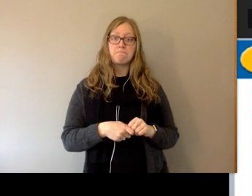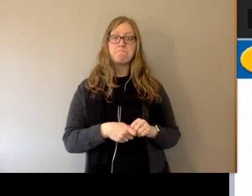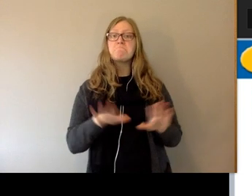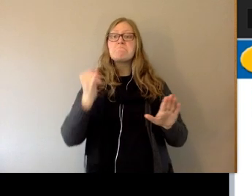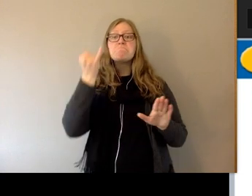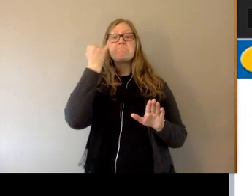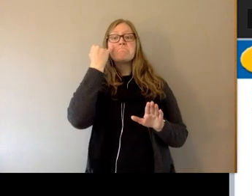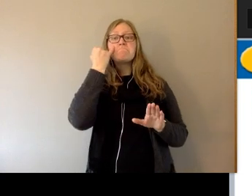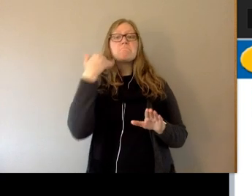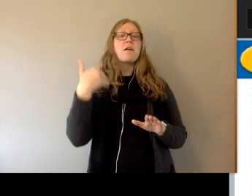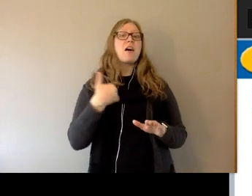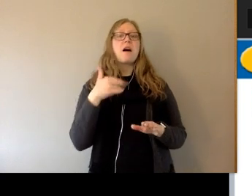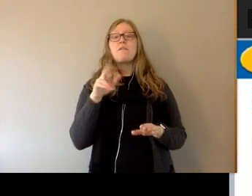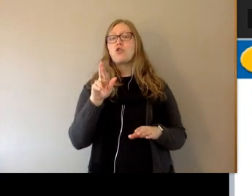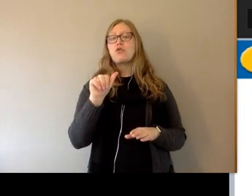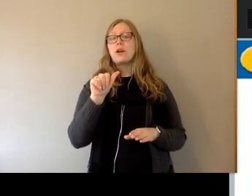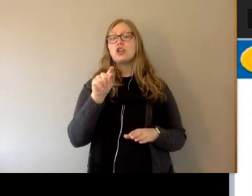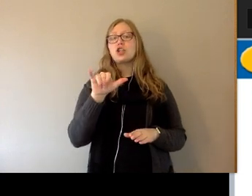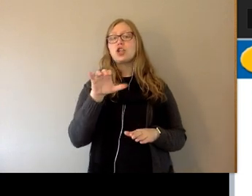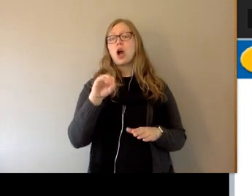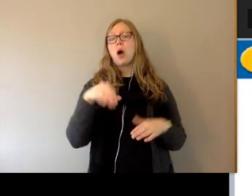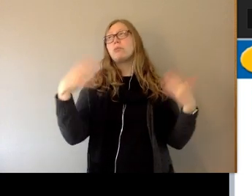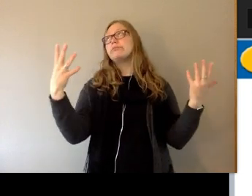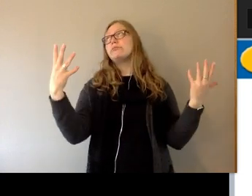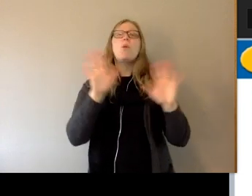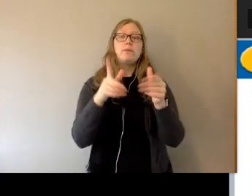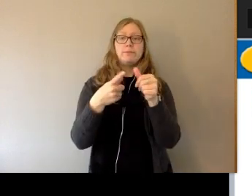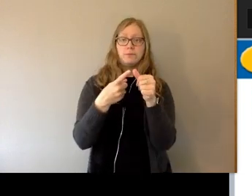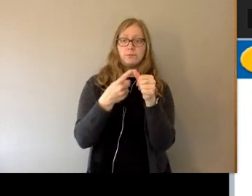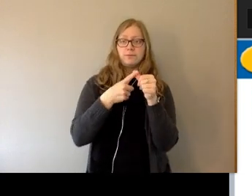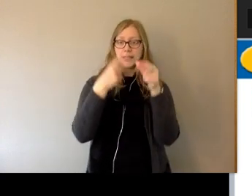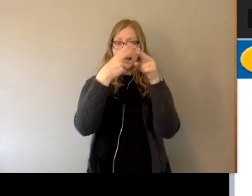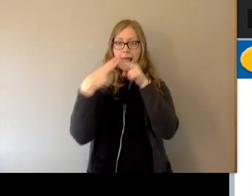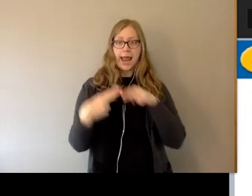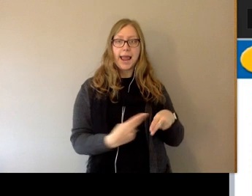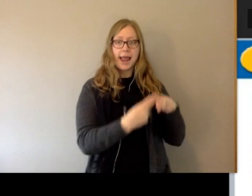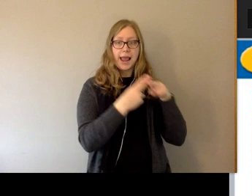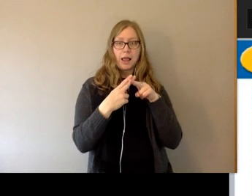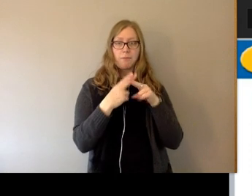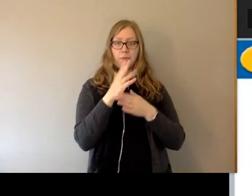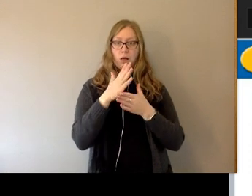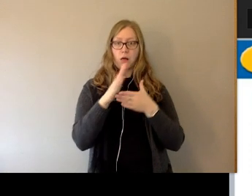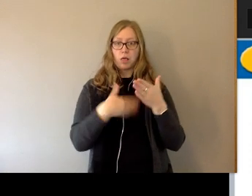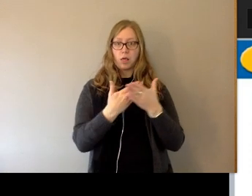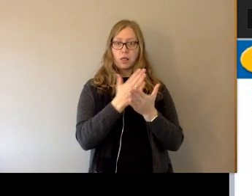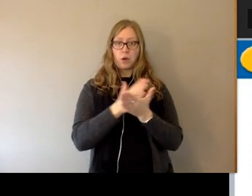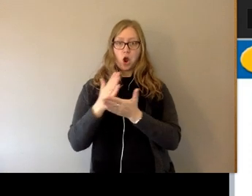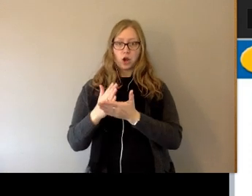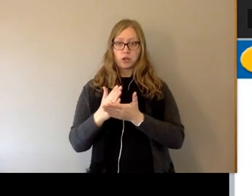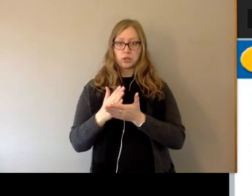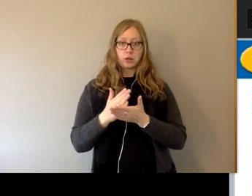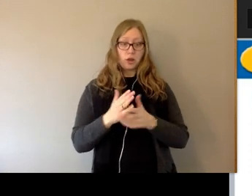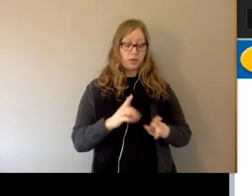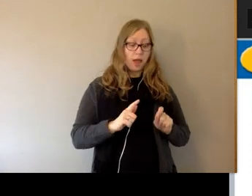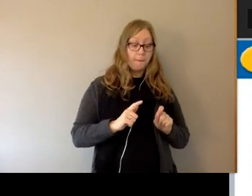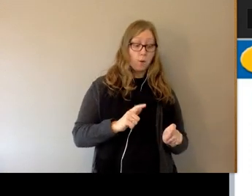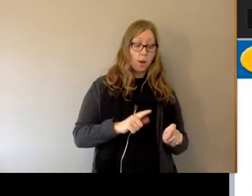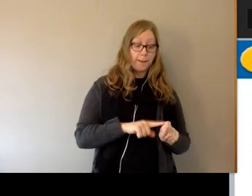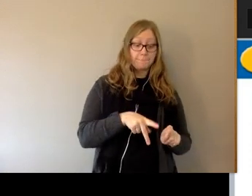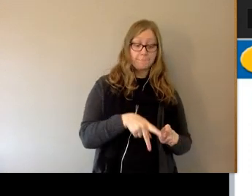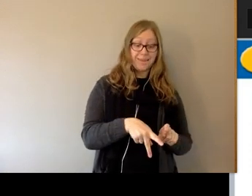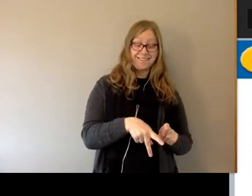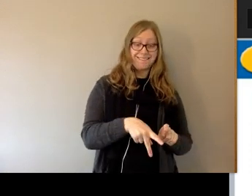I had this ratio. I better name these pieces. So I'm going to call this P and this Q. That's the points where